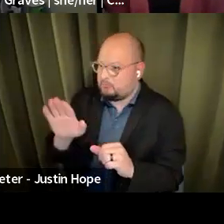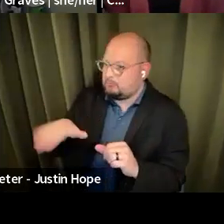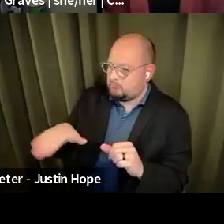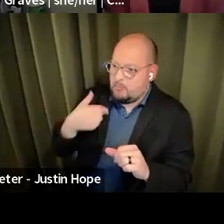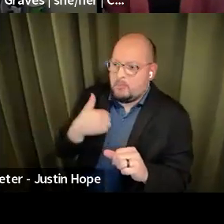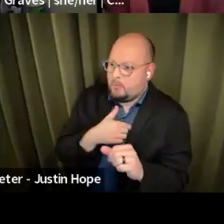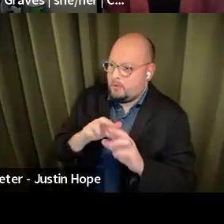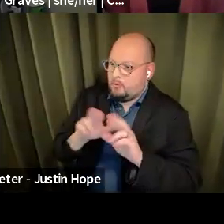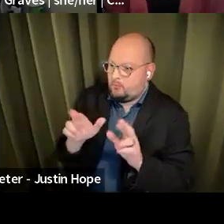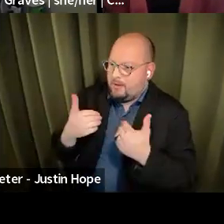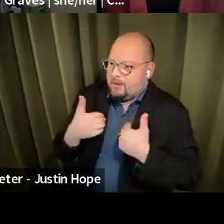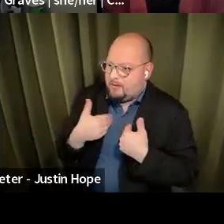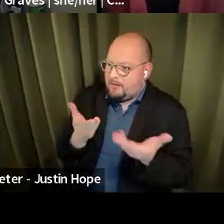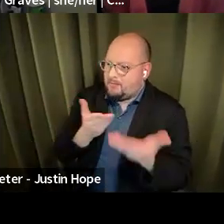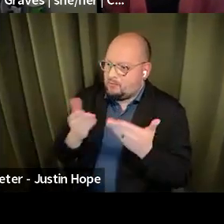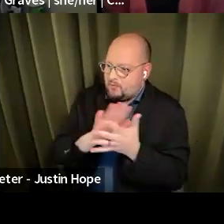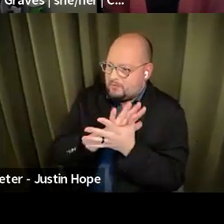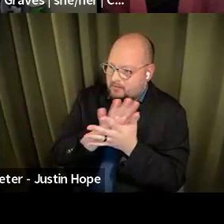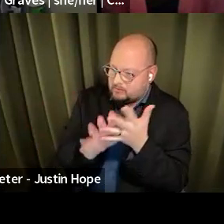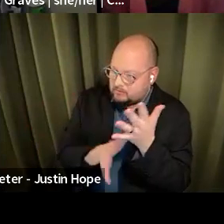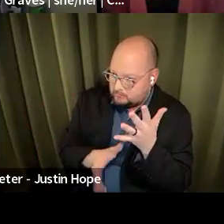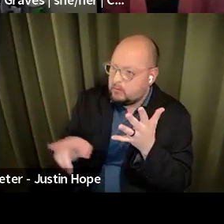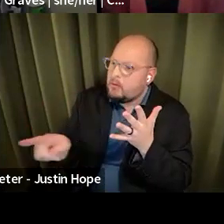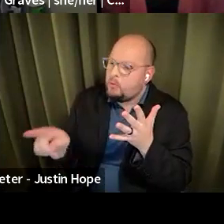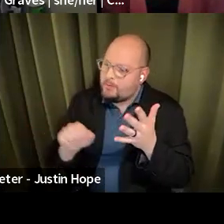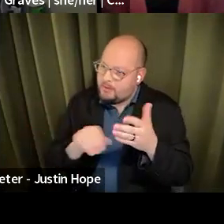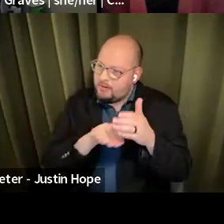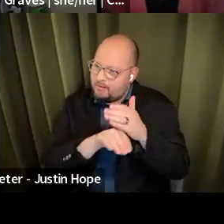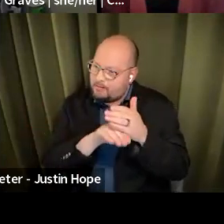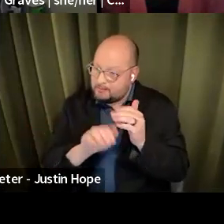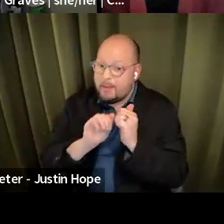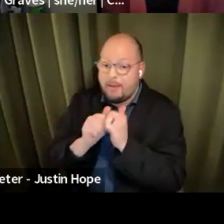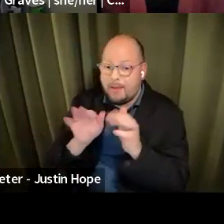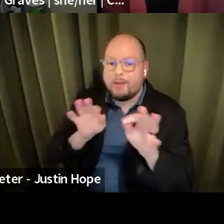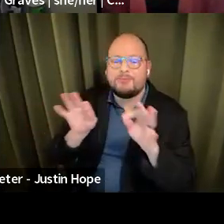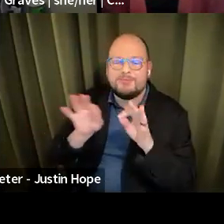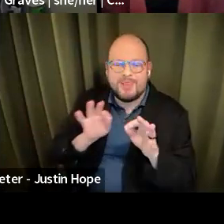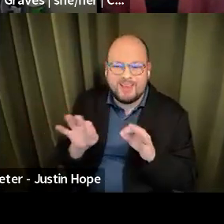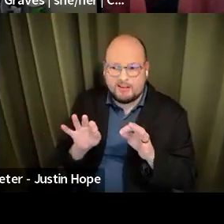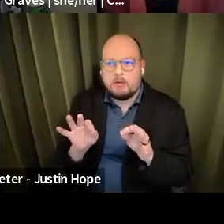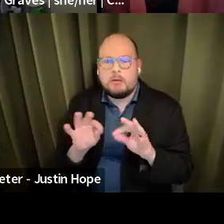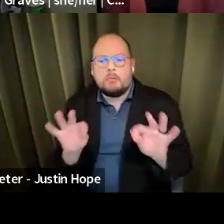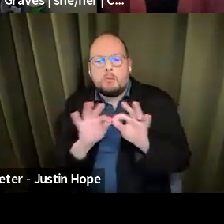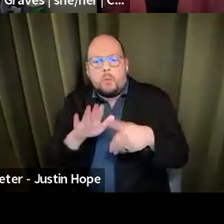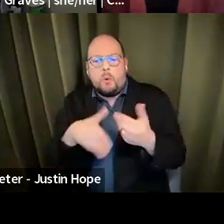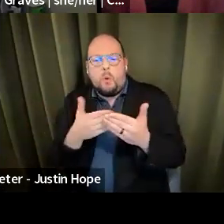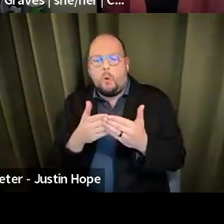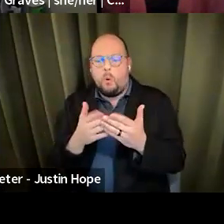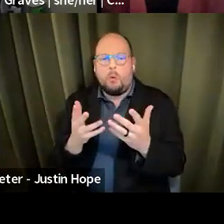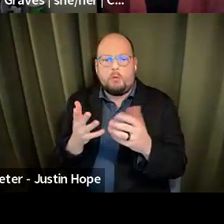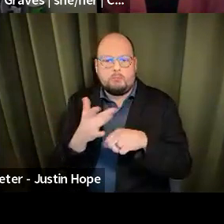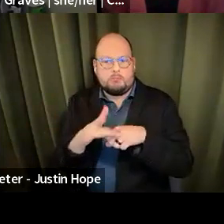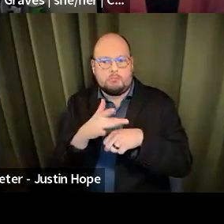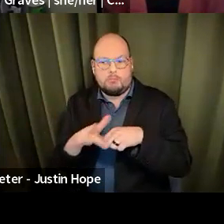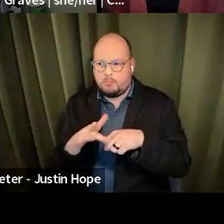to access them, and to ensure that it's a support that they are readily available to them and how to navigate